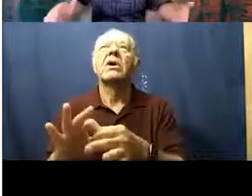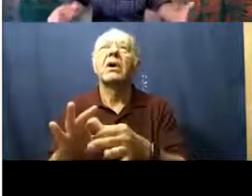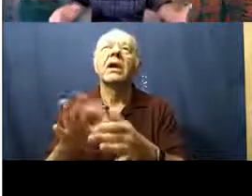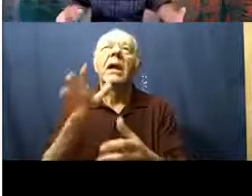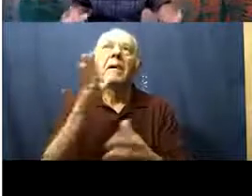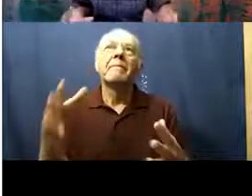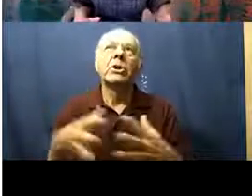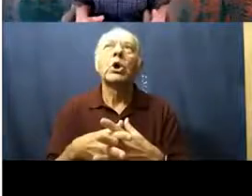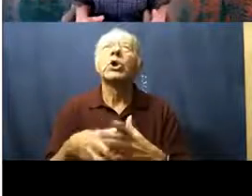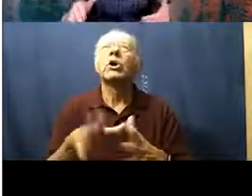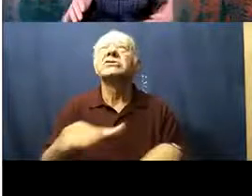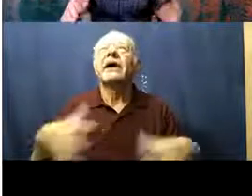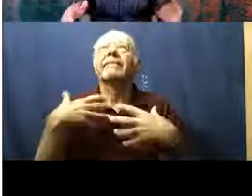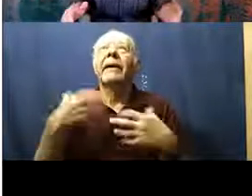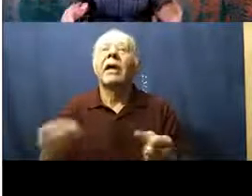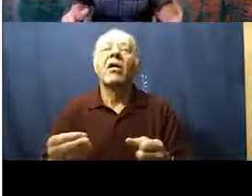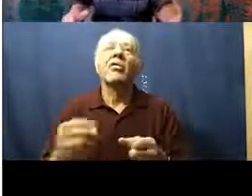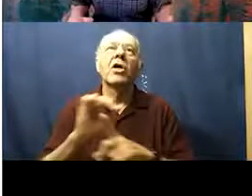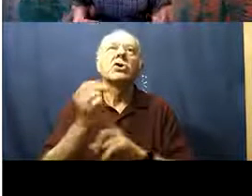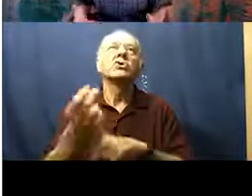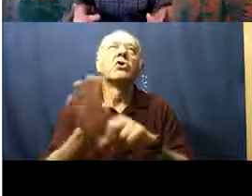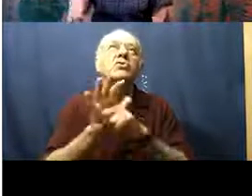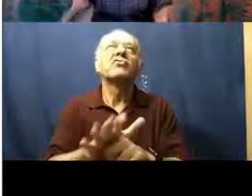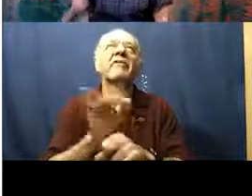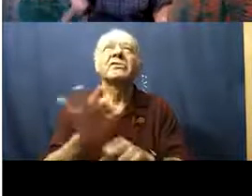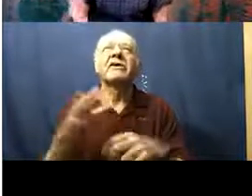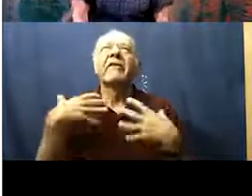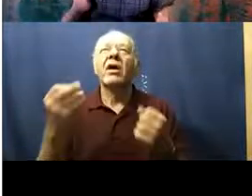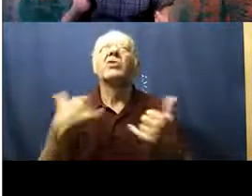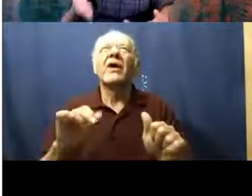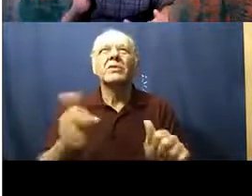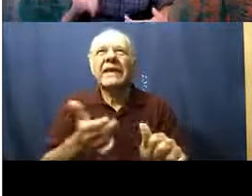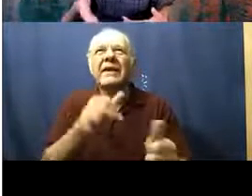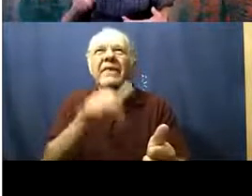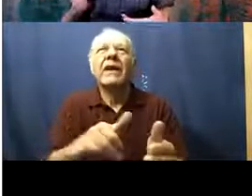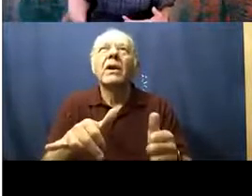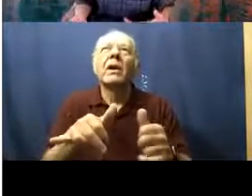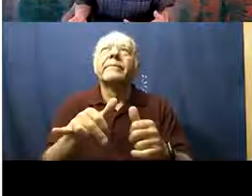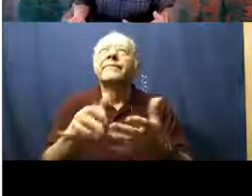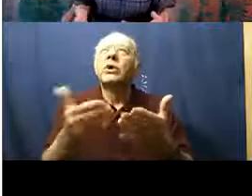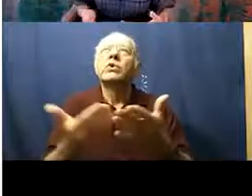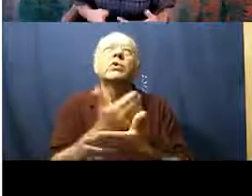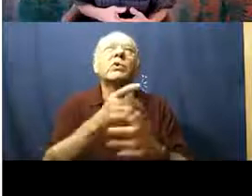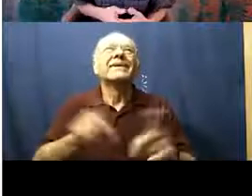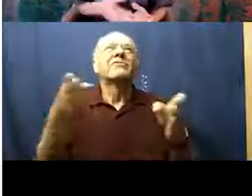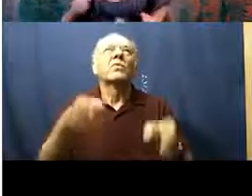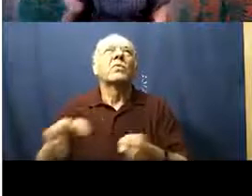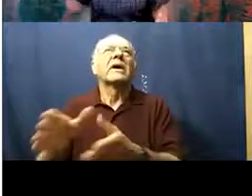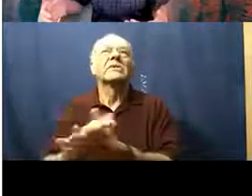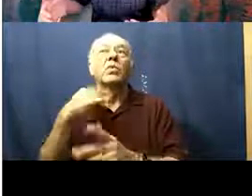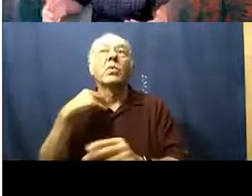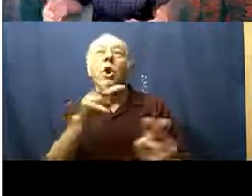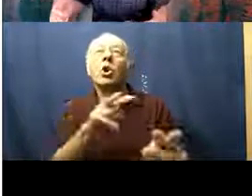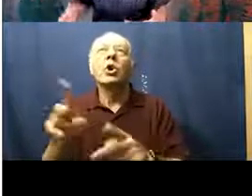child health, social drivers of health. We're trying to get at it in new and different ways. We are looking